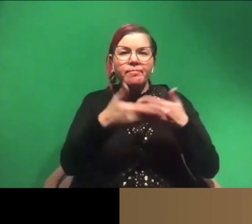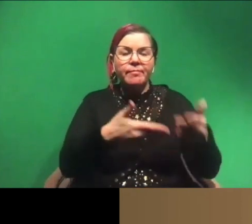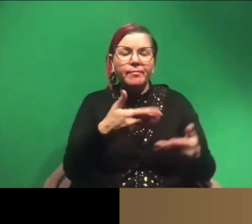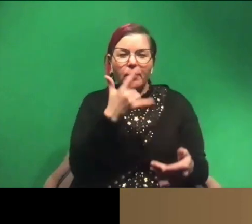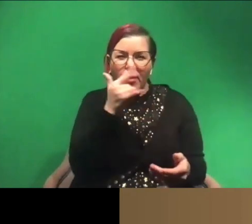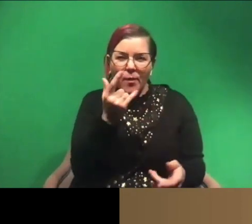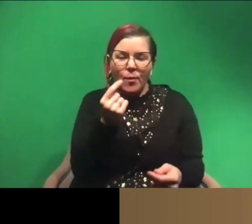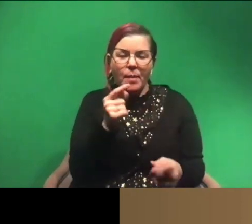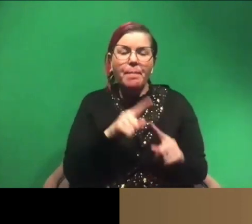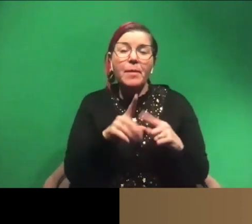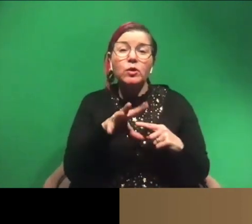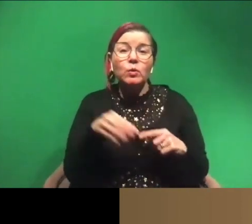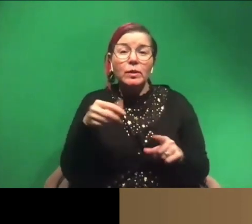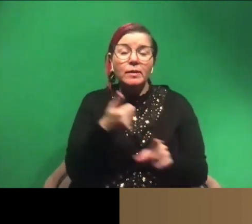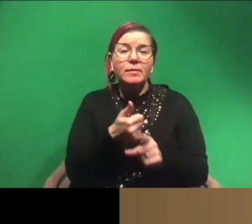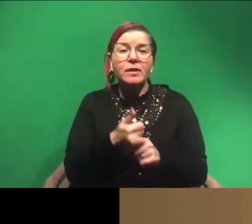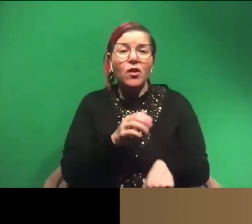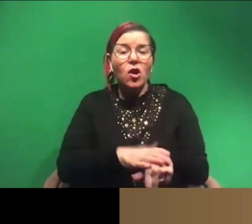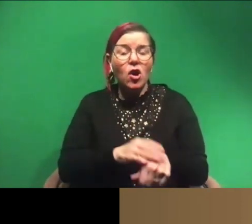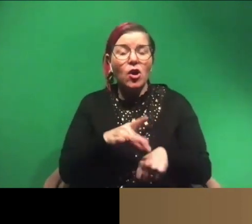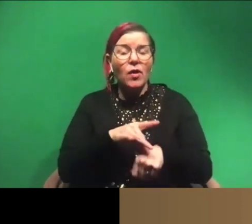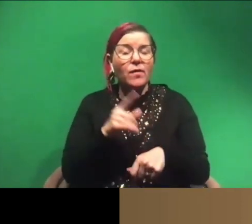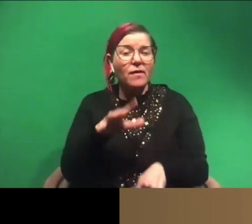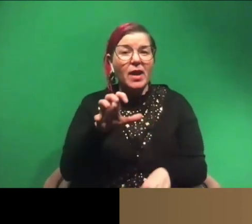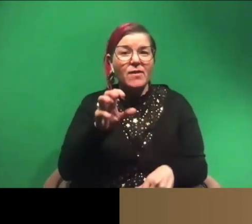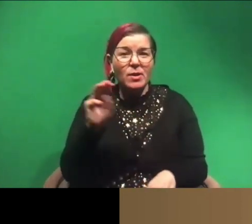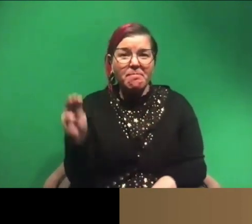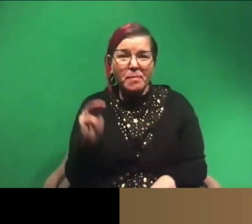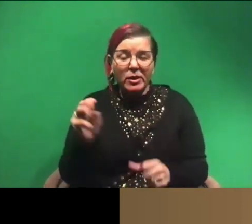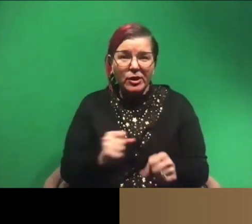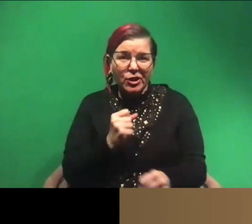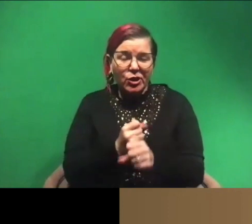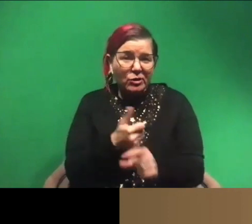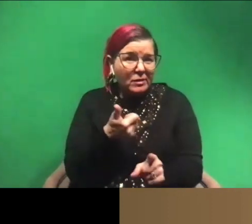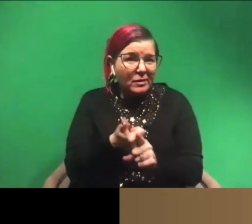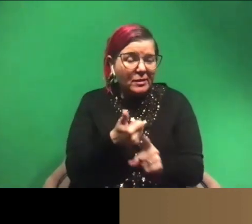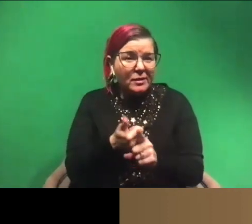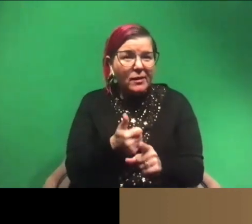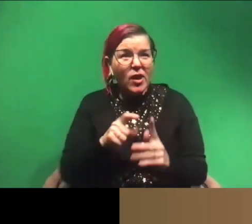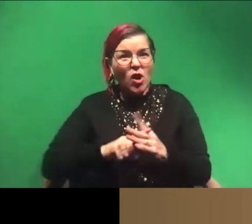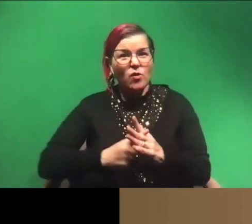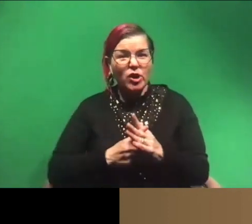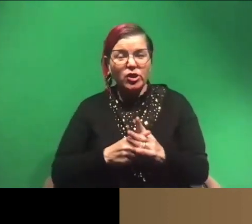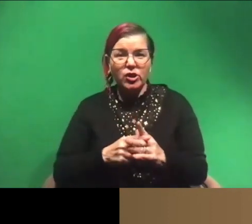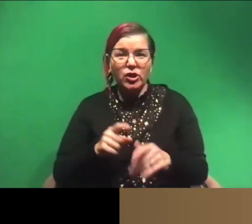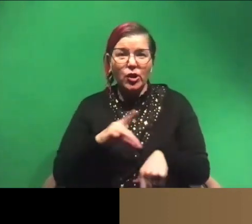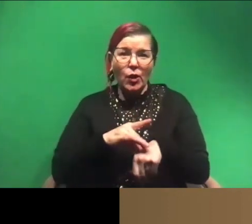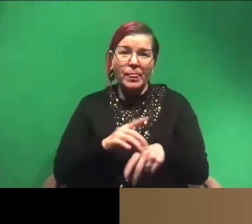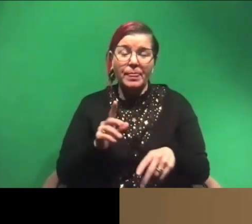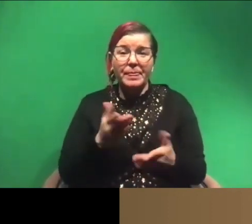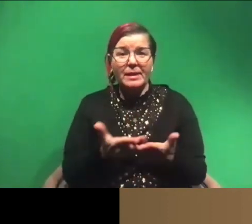cephalopods have been on Earth for 500 million years. And so they are kind of the original Earthlings. Like, they're